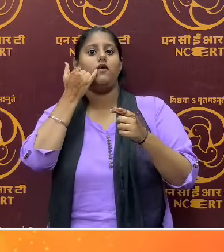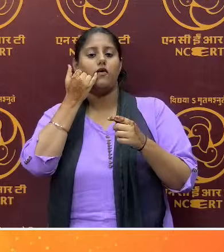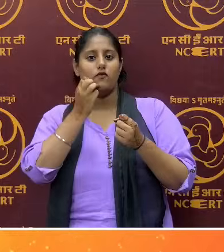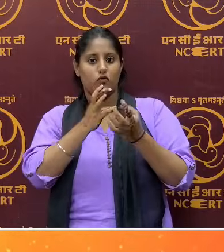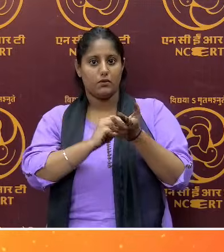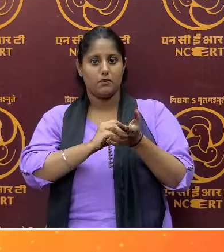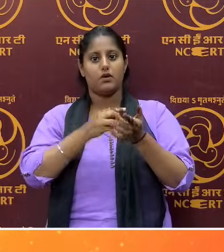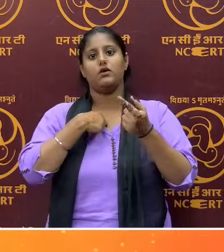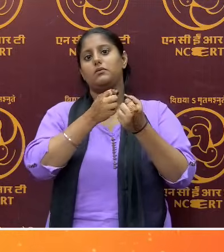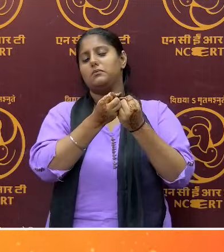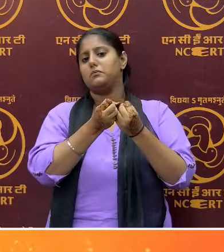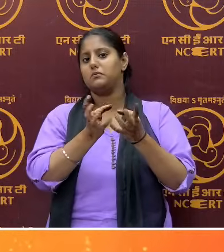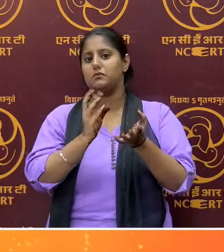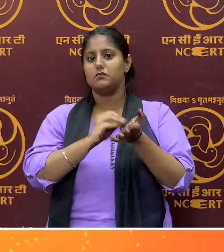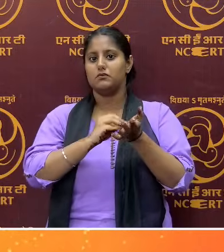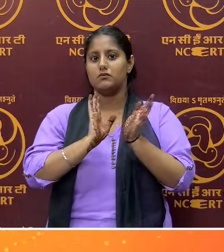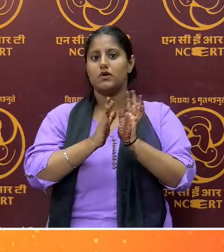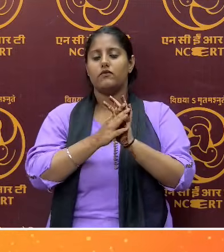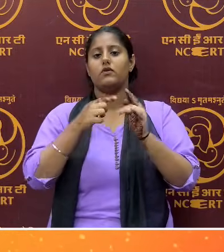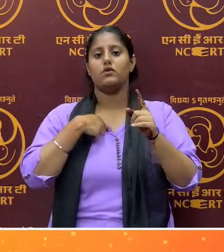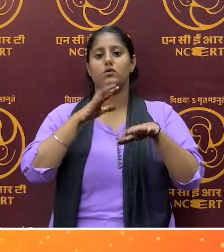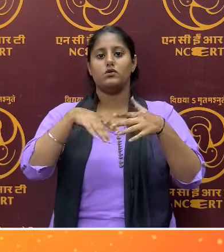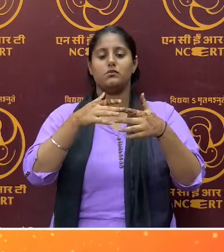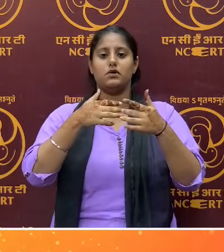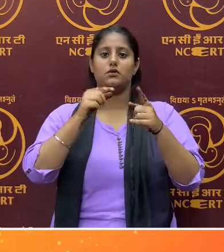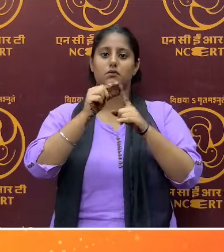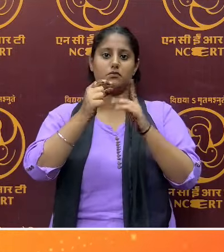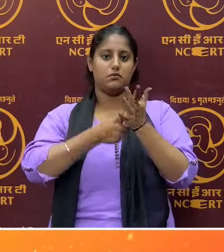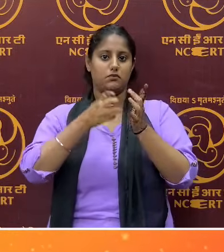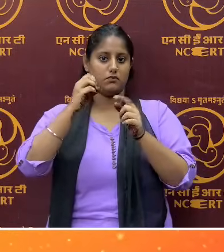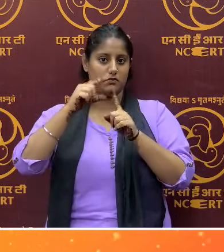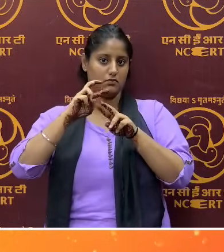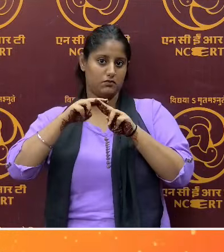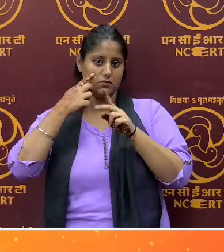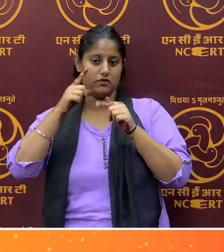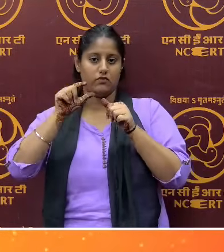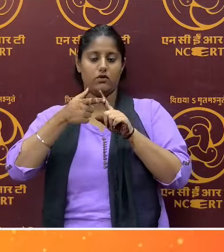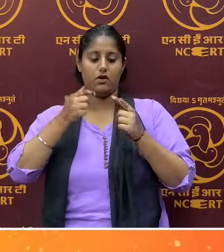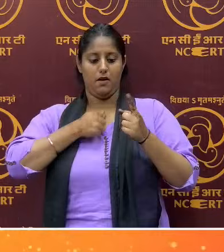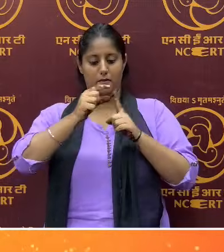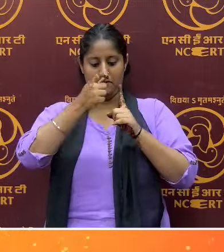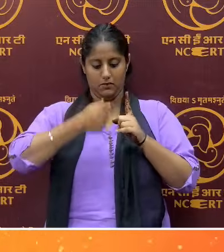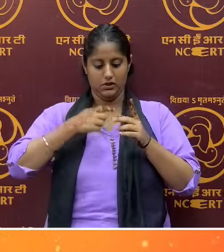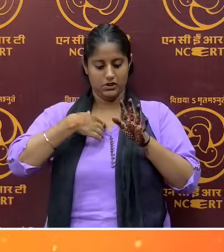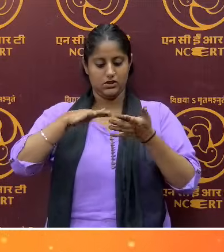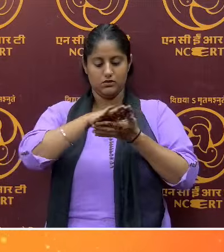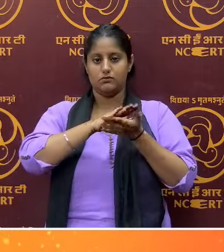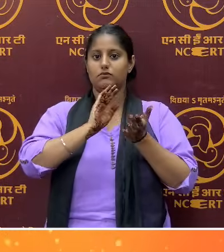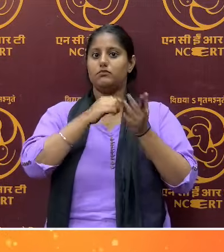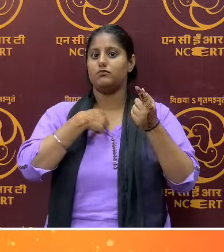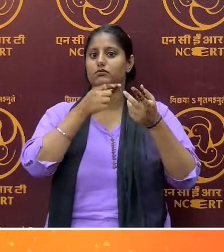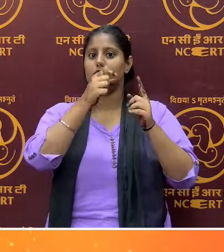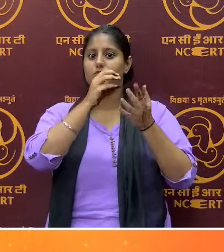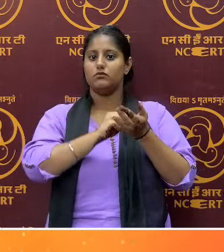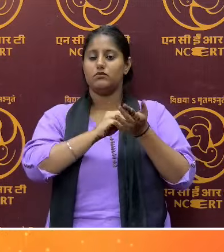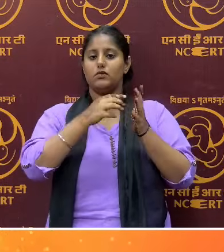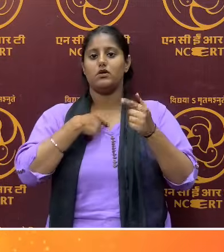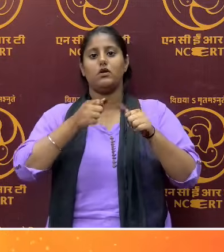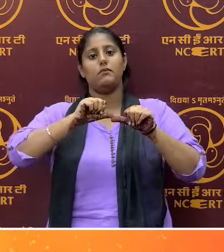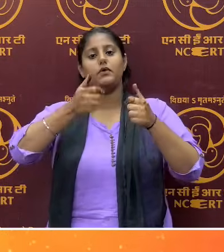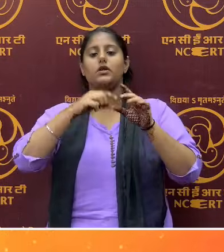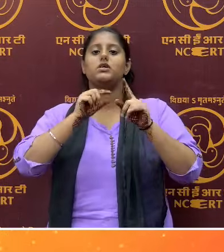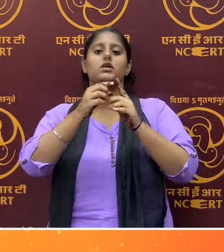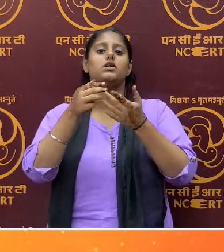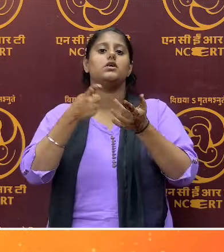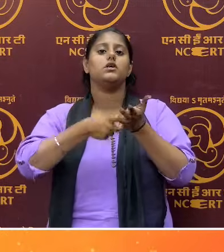I will see a pop-up that you have successfully completed your profile and welcome to the personal dashboard. I will also receive a SMS that you have successfully registered as a head